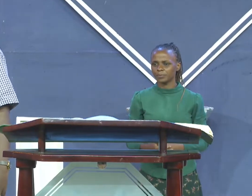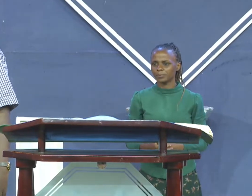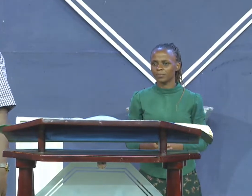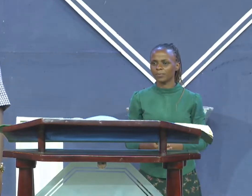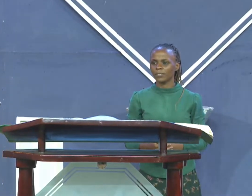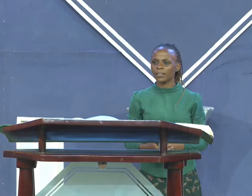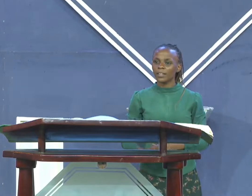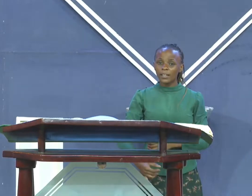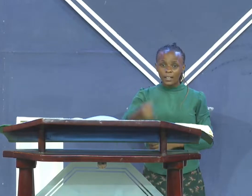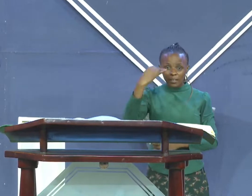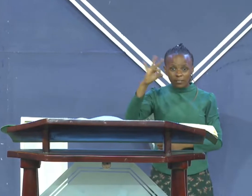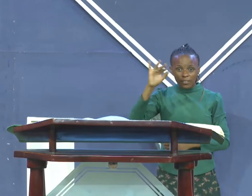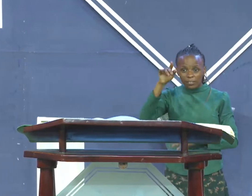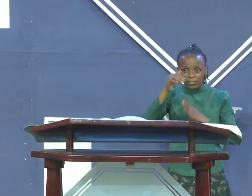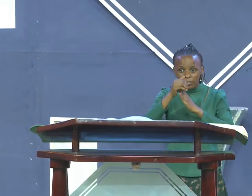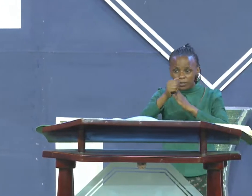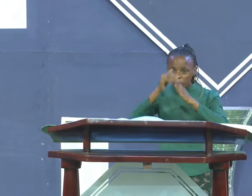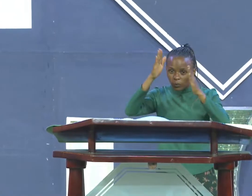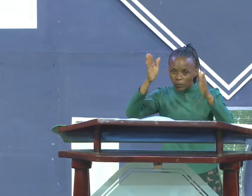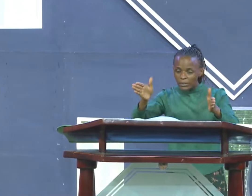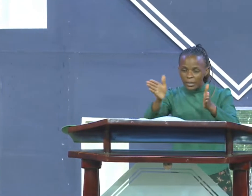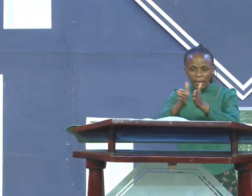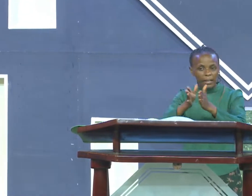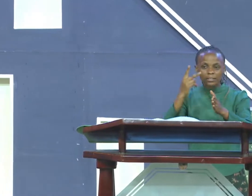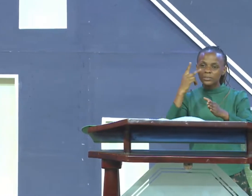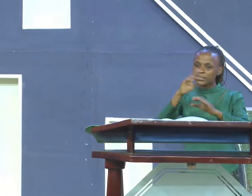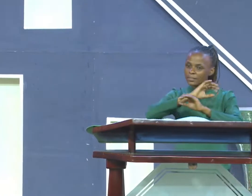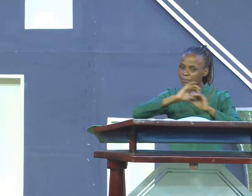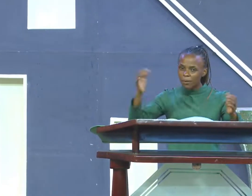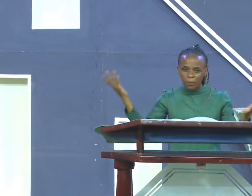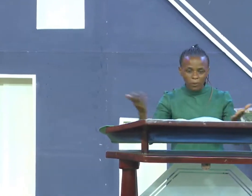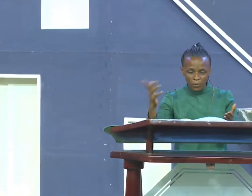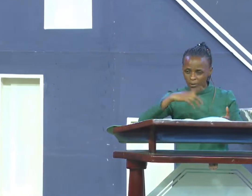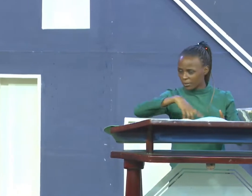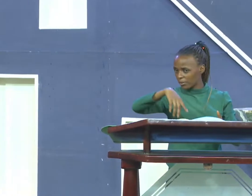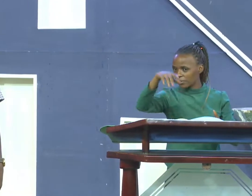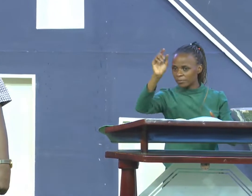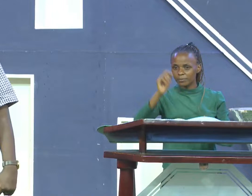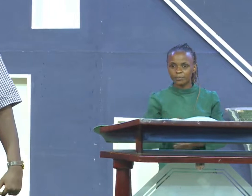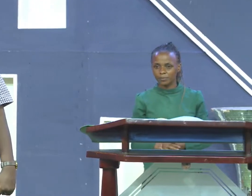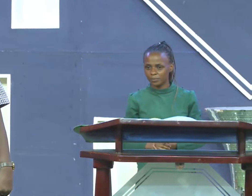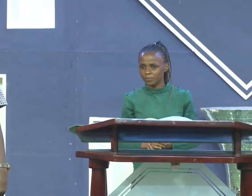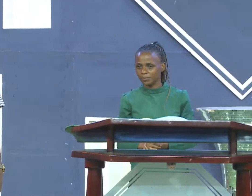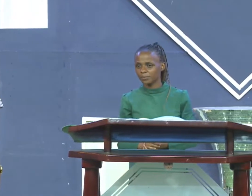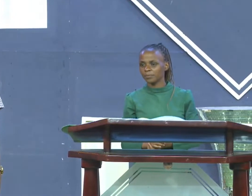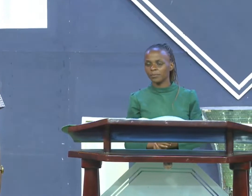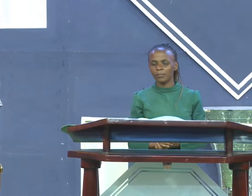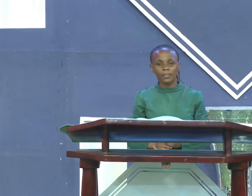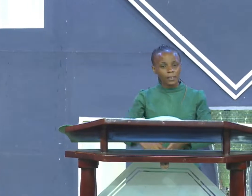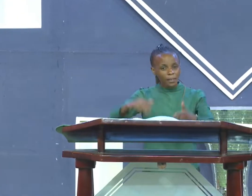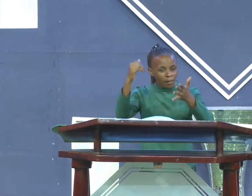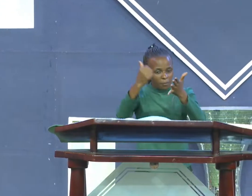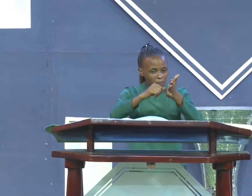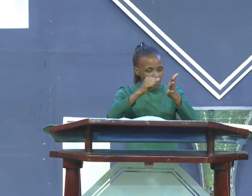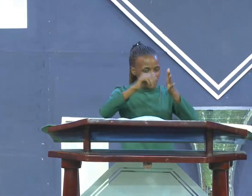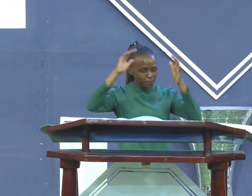Even if you are a leader and you are no longer seeing where you are going, it is a problem.